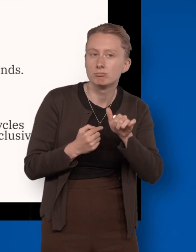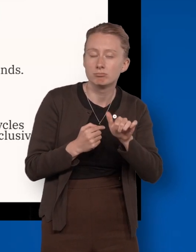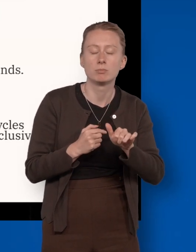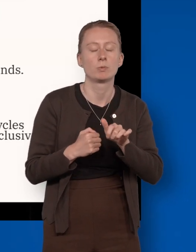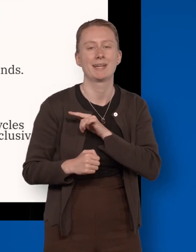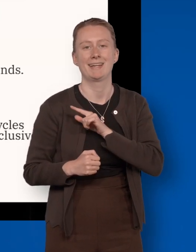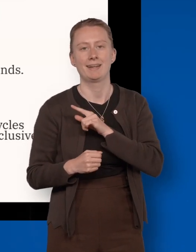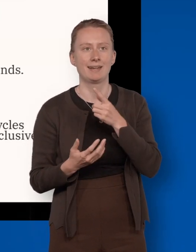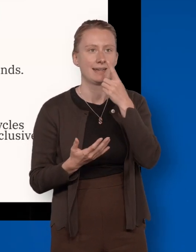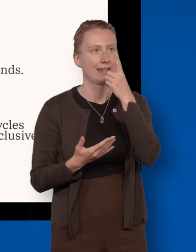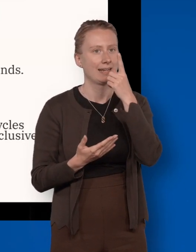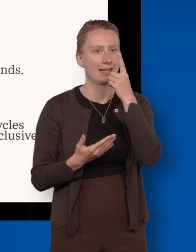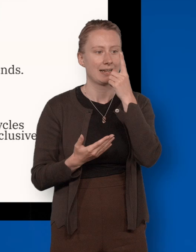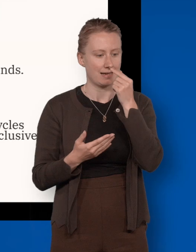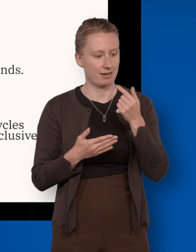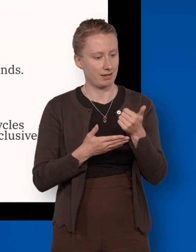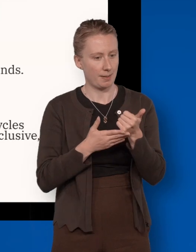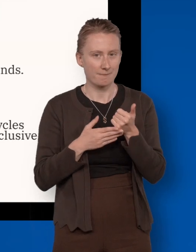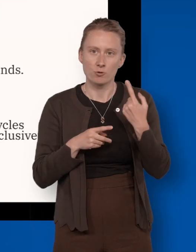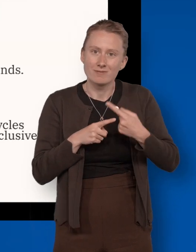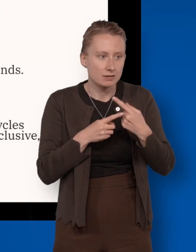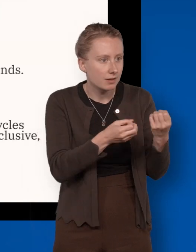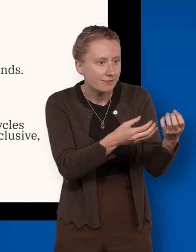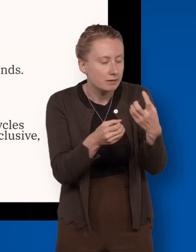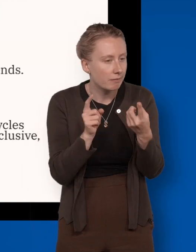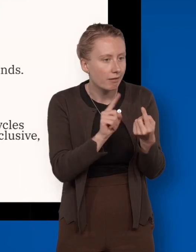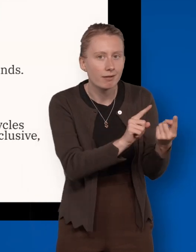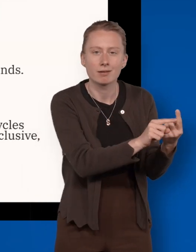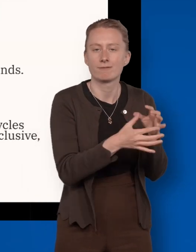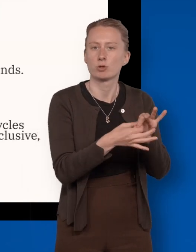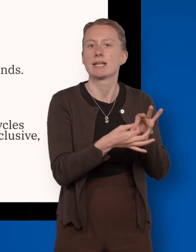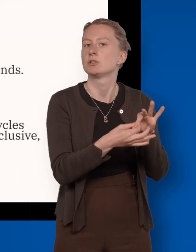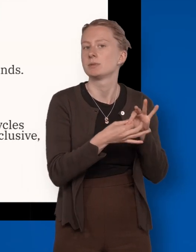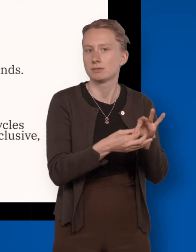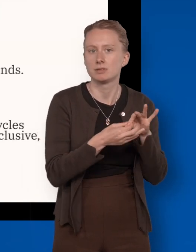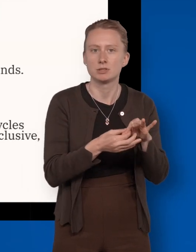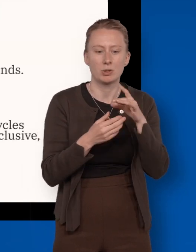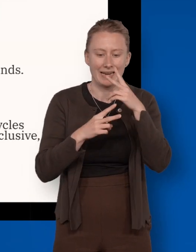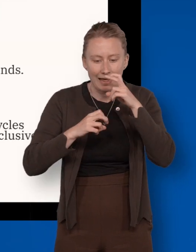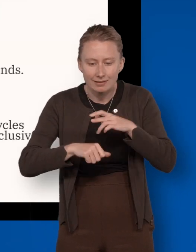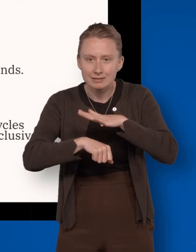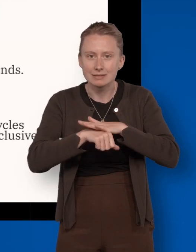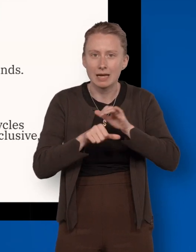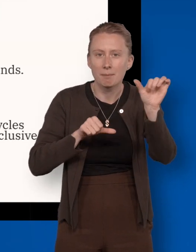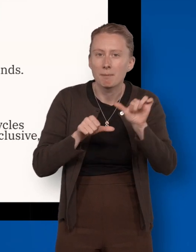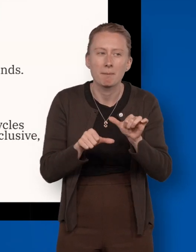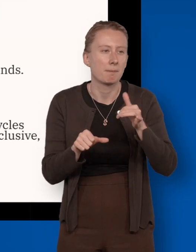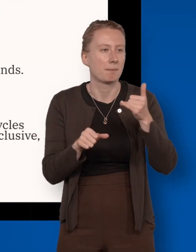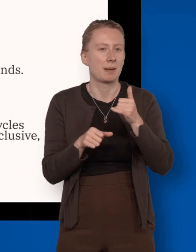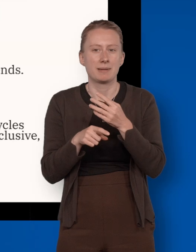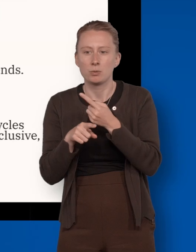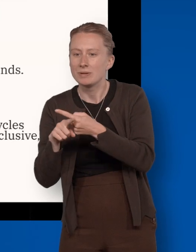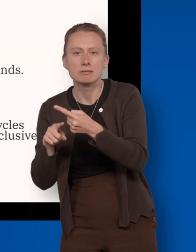lead to sort of faster feedback loops for engagement. So we can reduce analysis times from weeks to days or hours